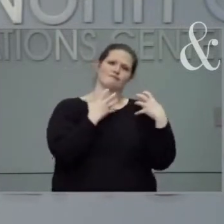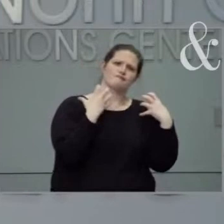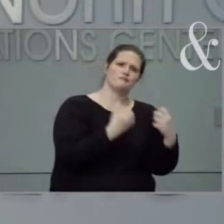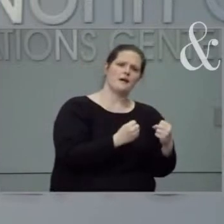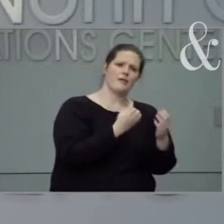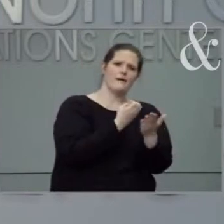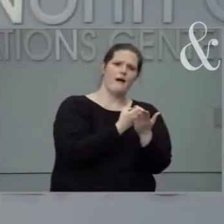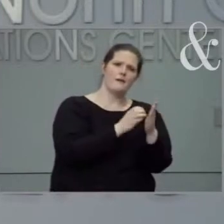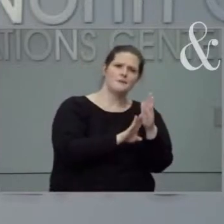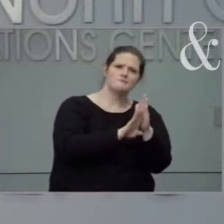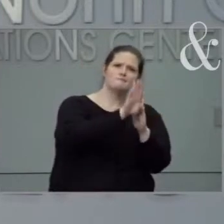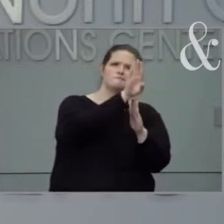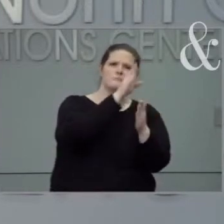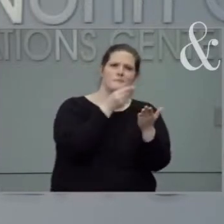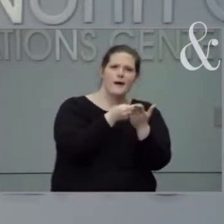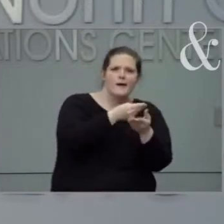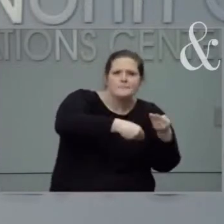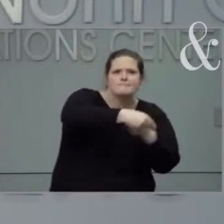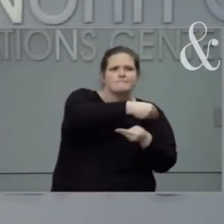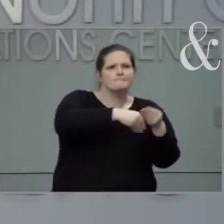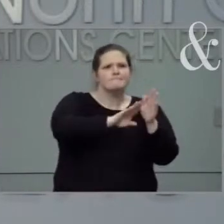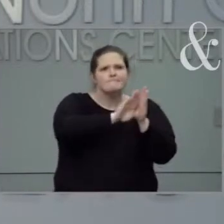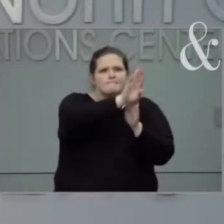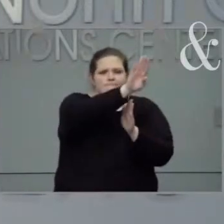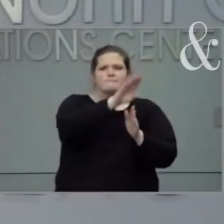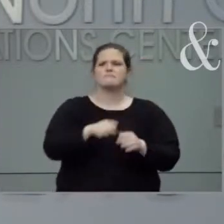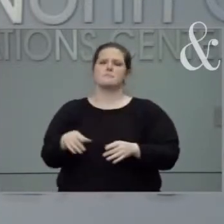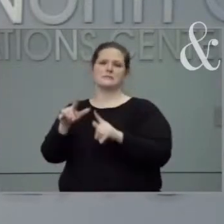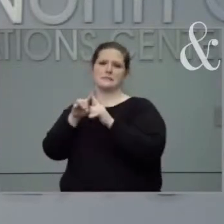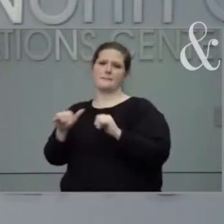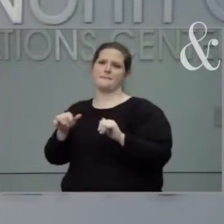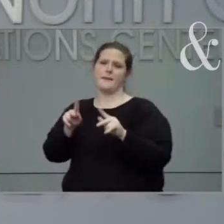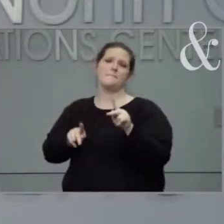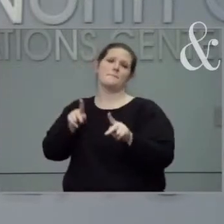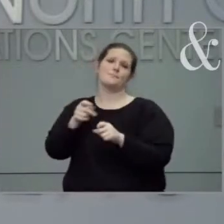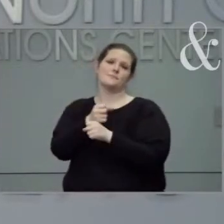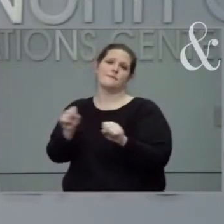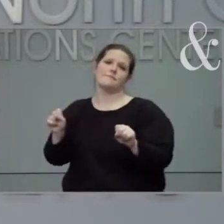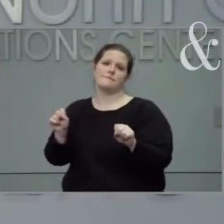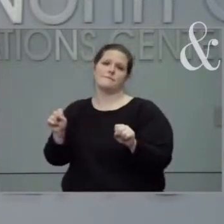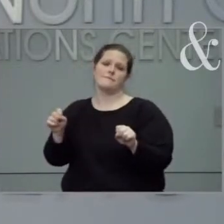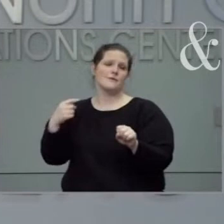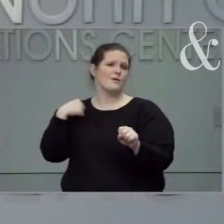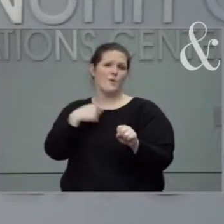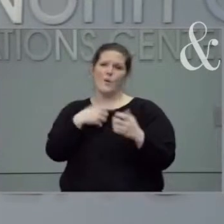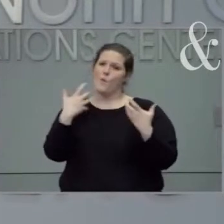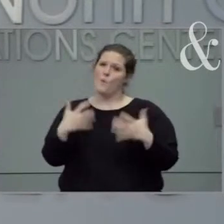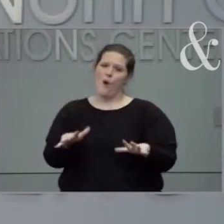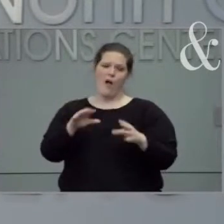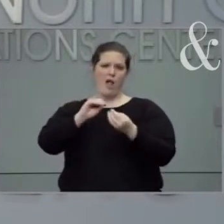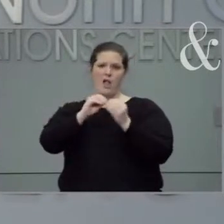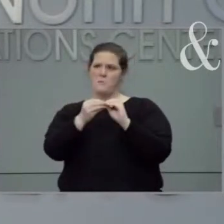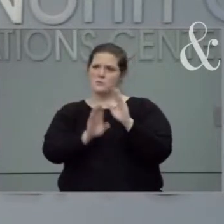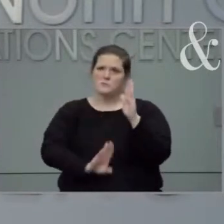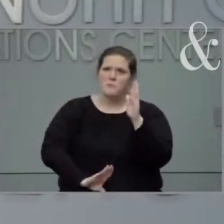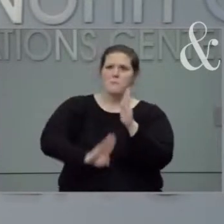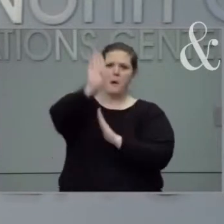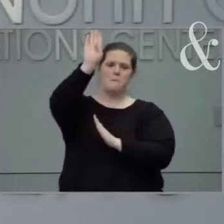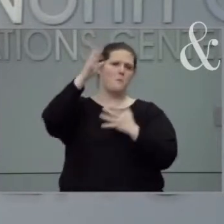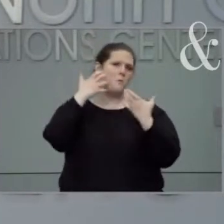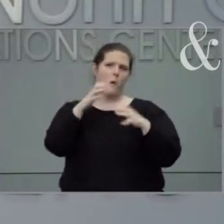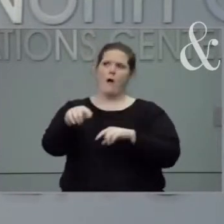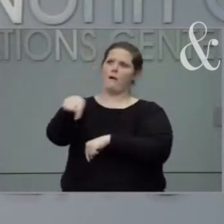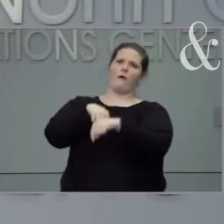And it's on all of us to make that happen. The last thing we want is to backslide. Spring has brought